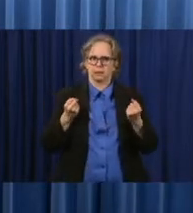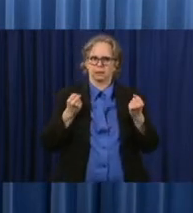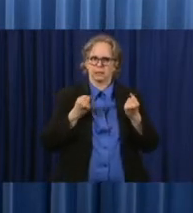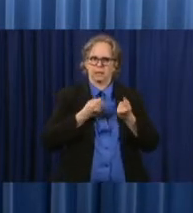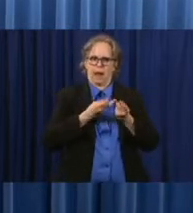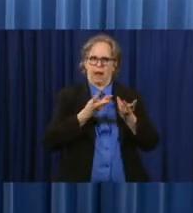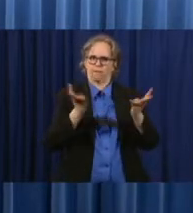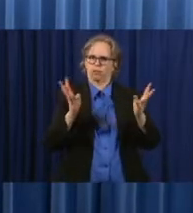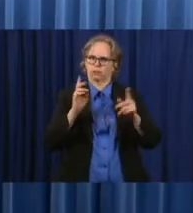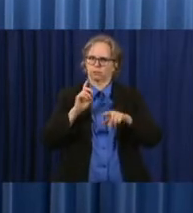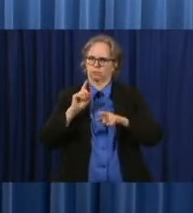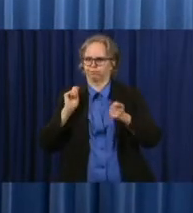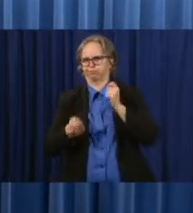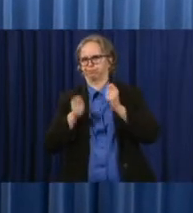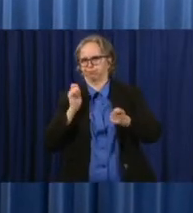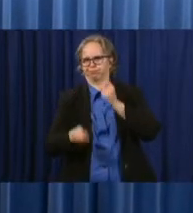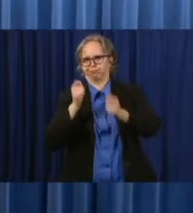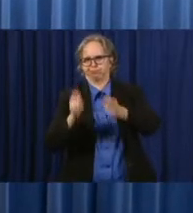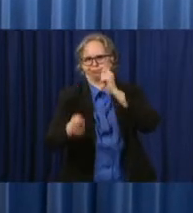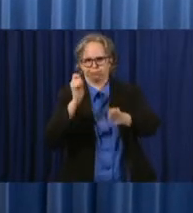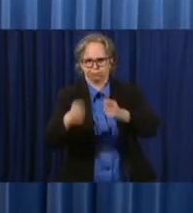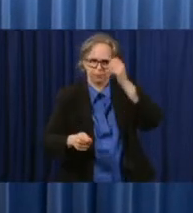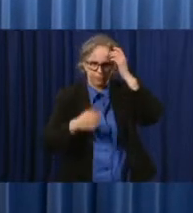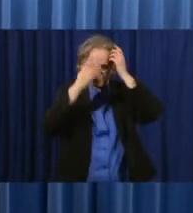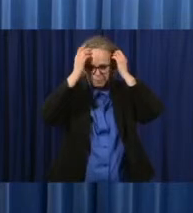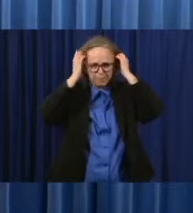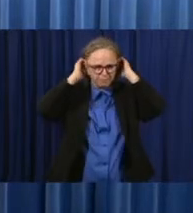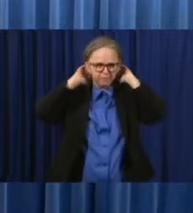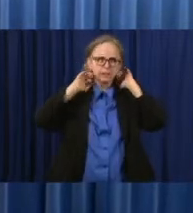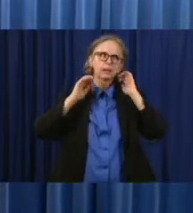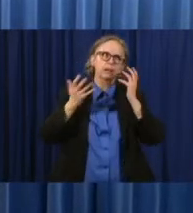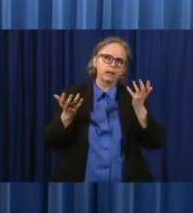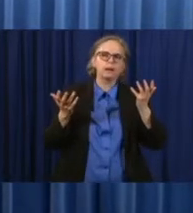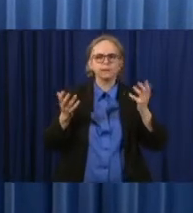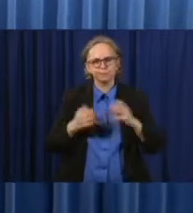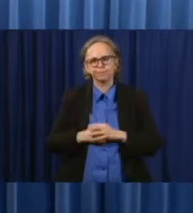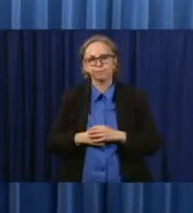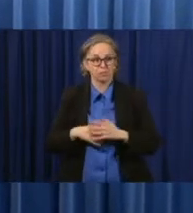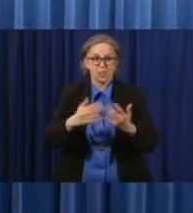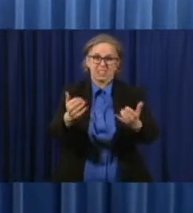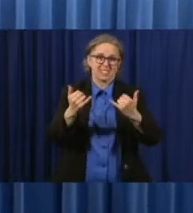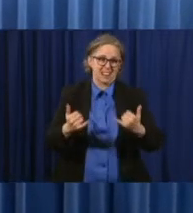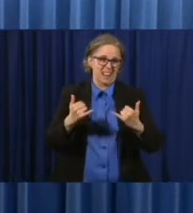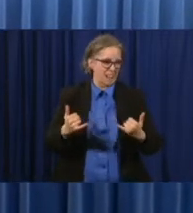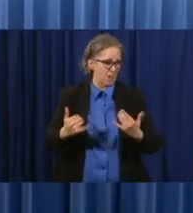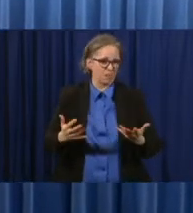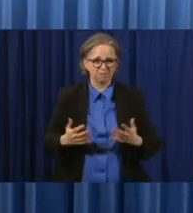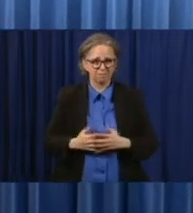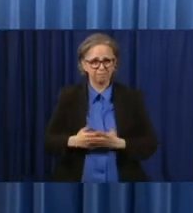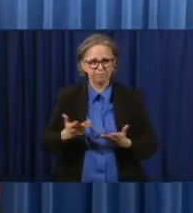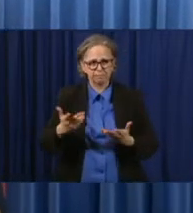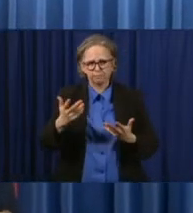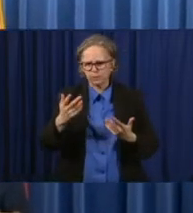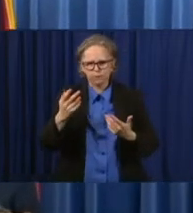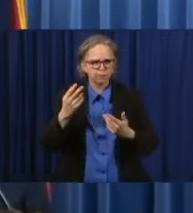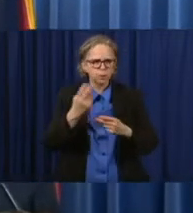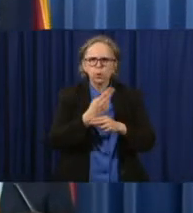the time we've had the pandemic. At this point, though, they're going to be using a local hospital,